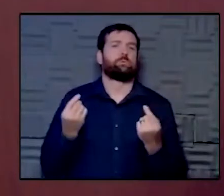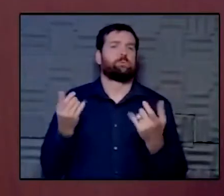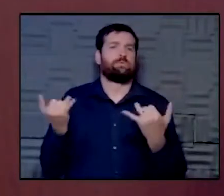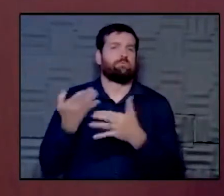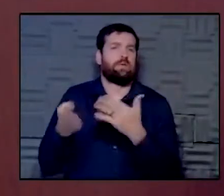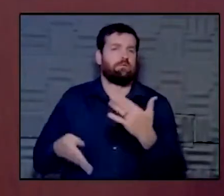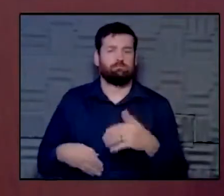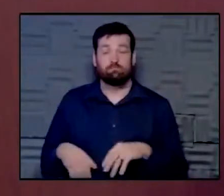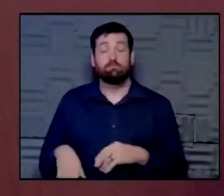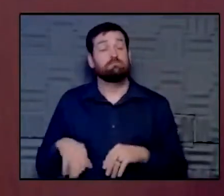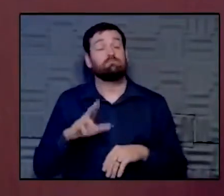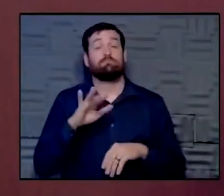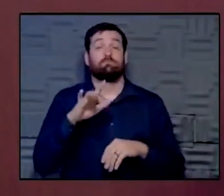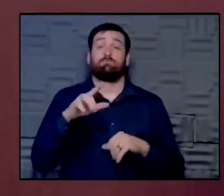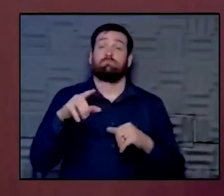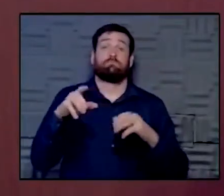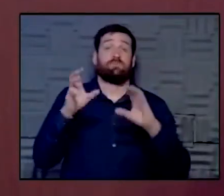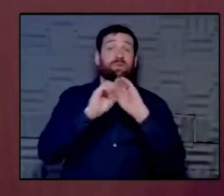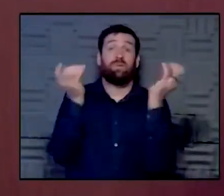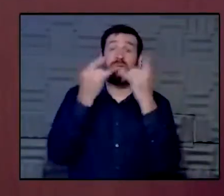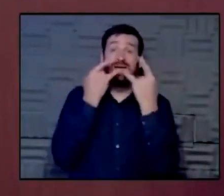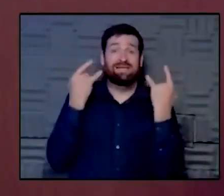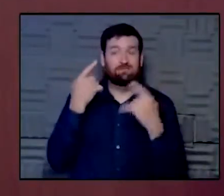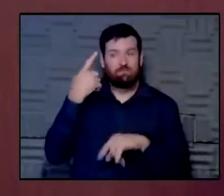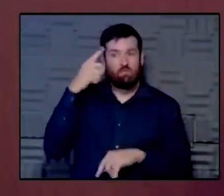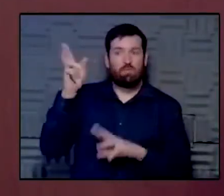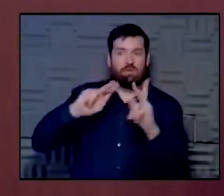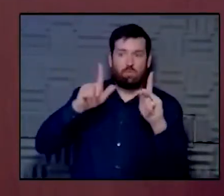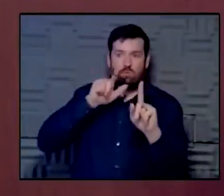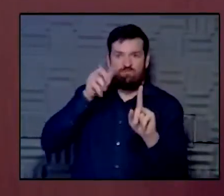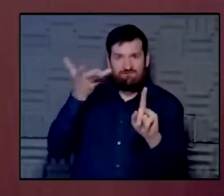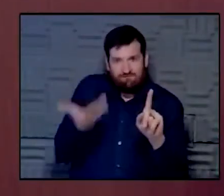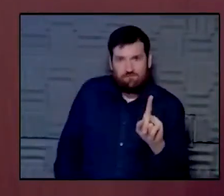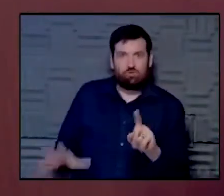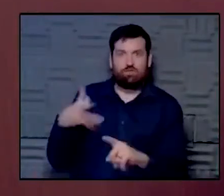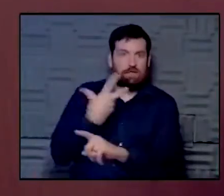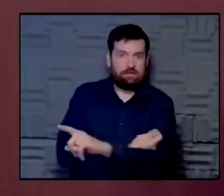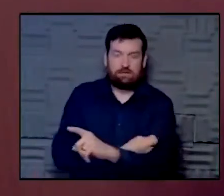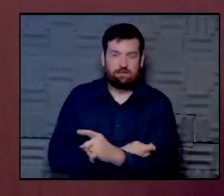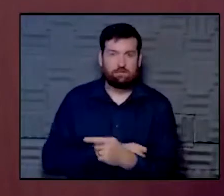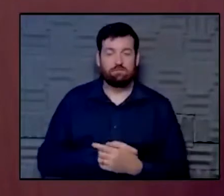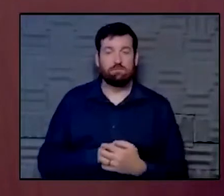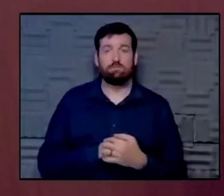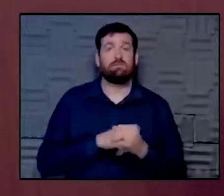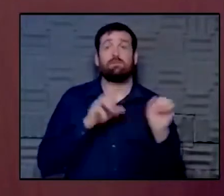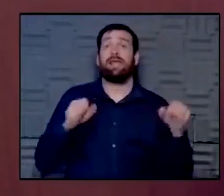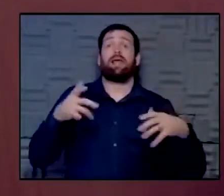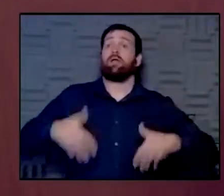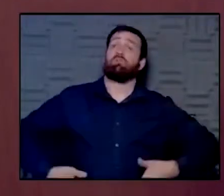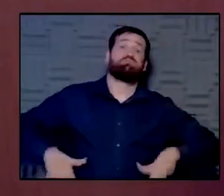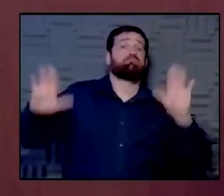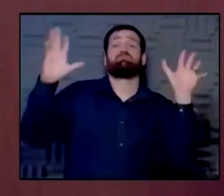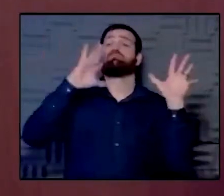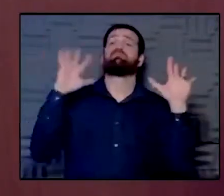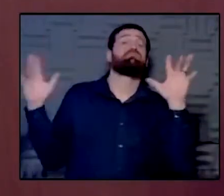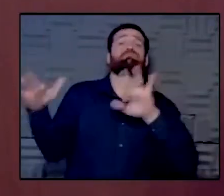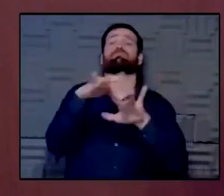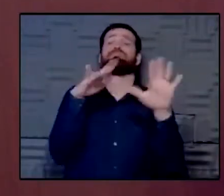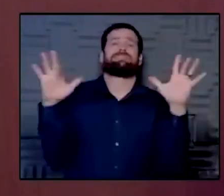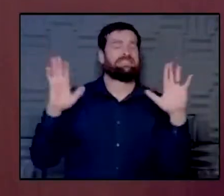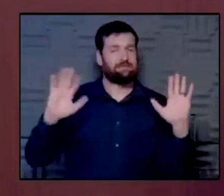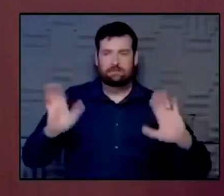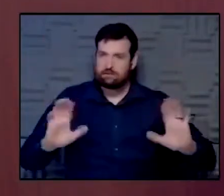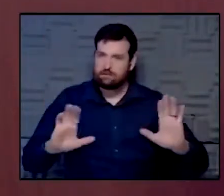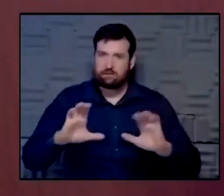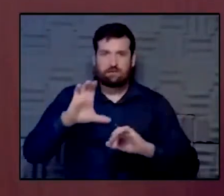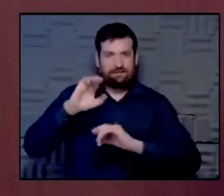tip on that is unmasked is really for those who are vaccinated, and it's not a free-for-all for everyone. The CDC has been very